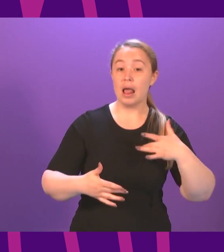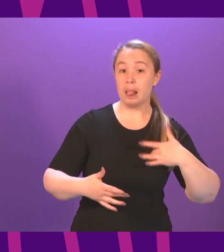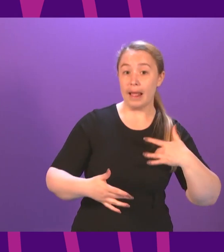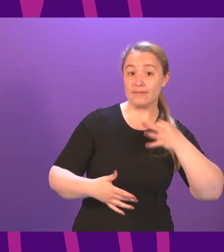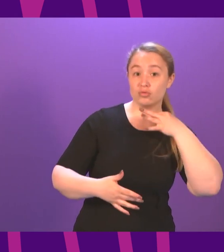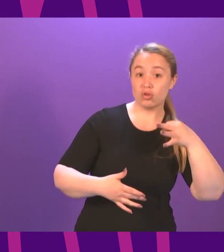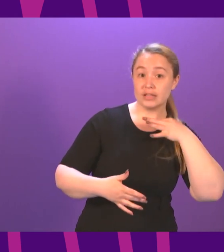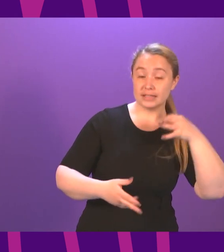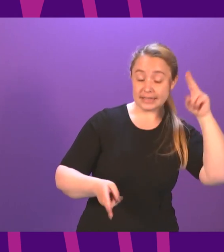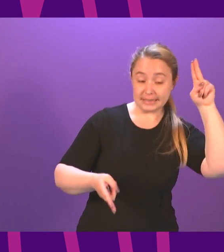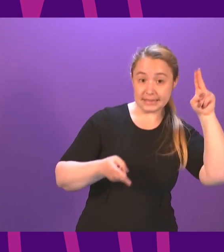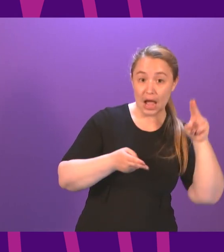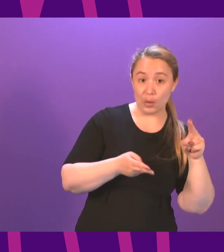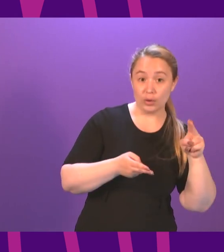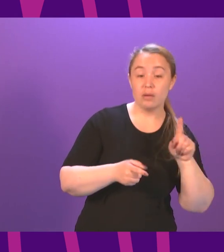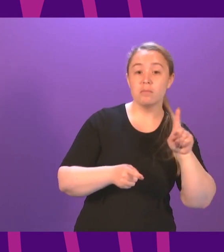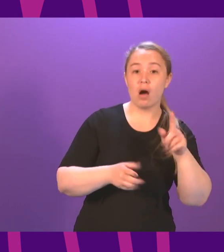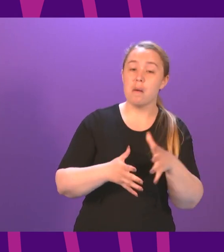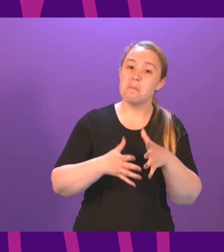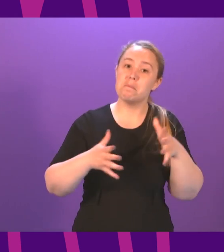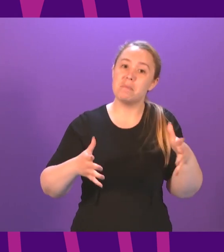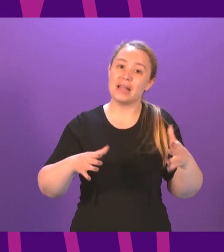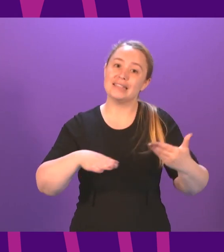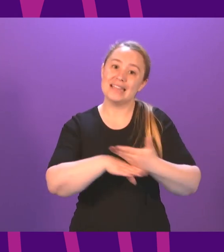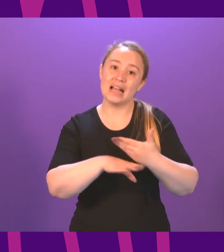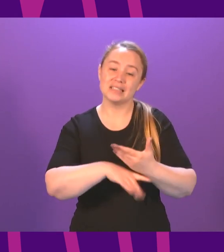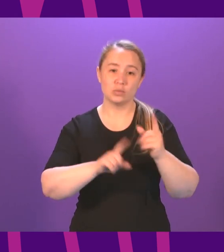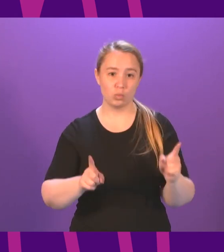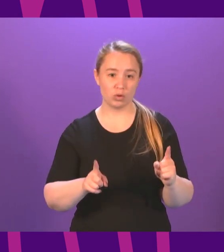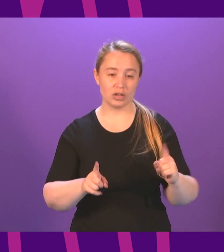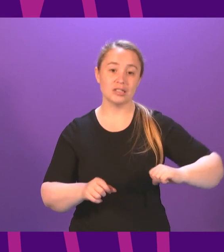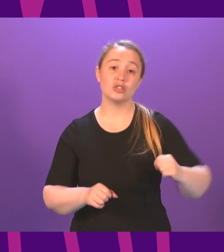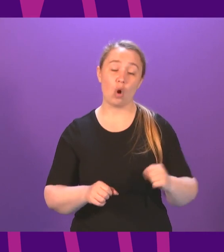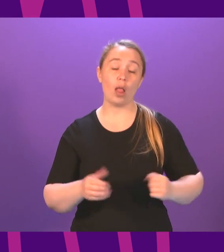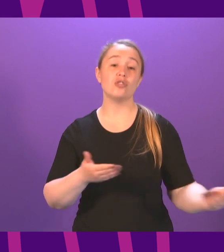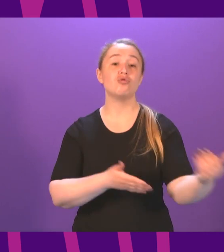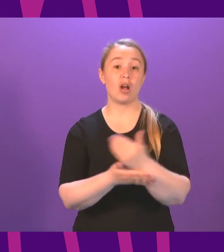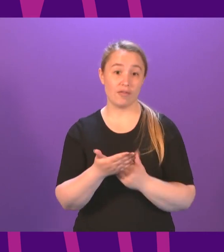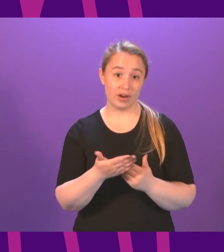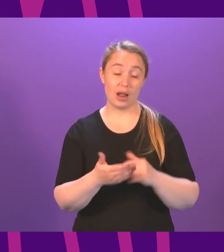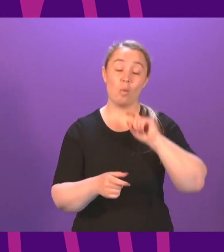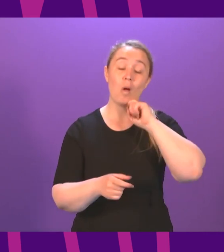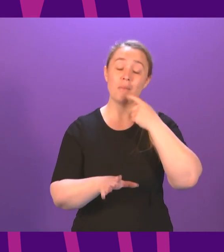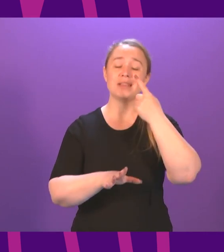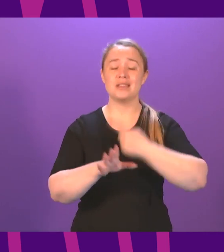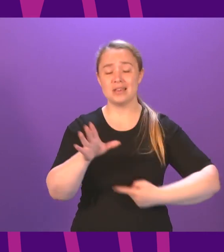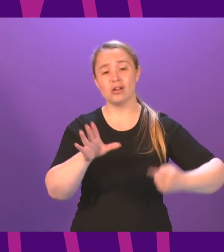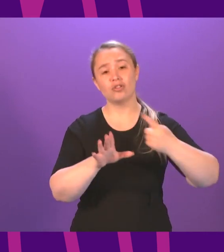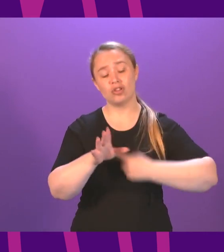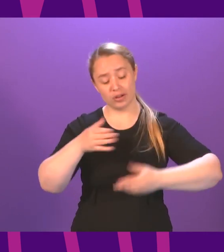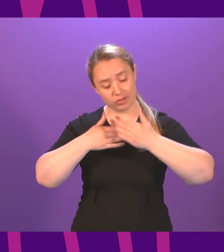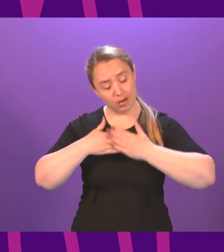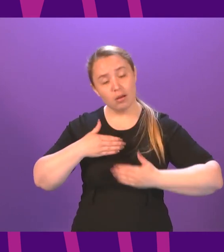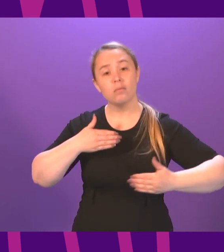coming months, we face the huge task of Scotland's national recovery. It is a challenge that will take many years. And it was that